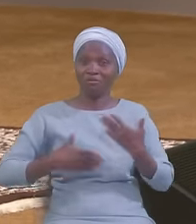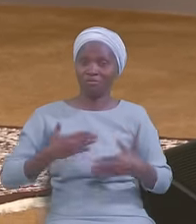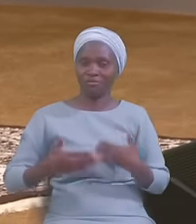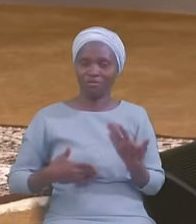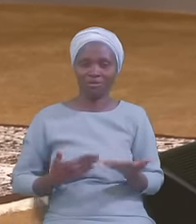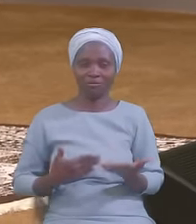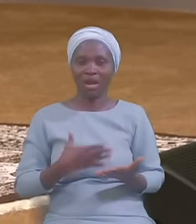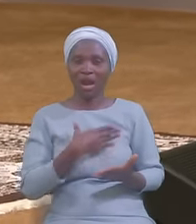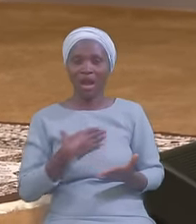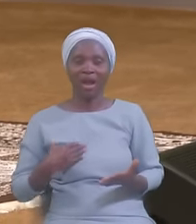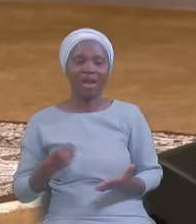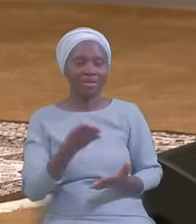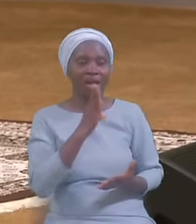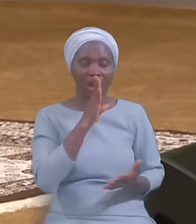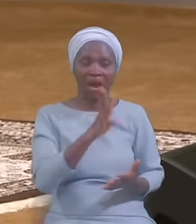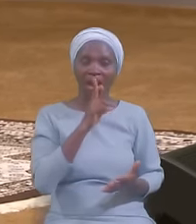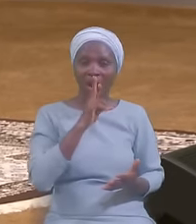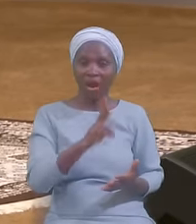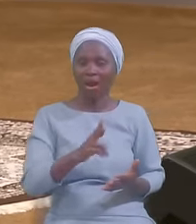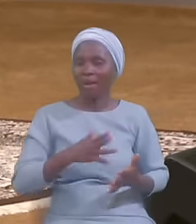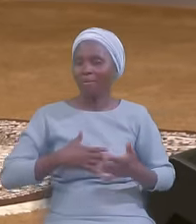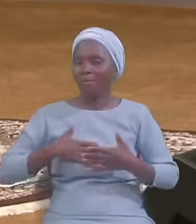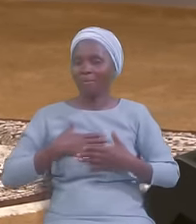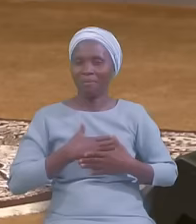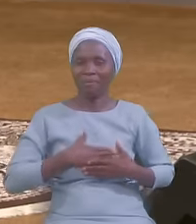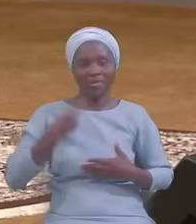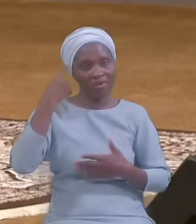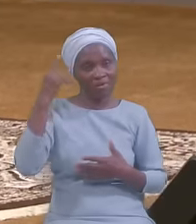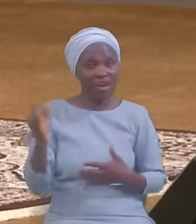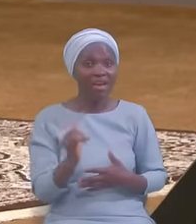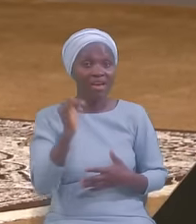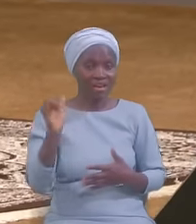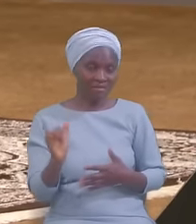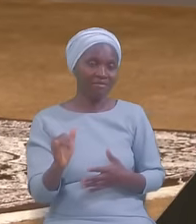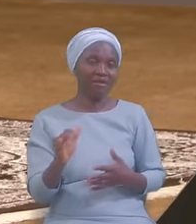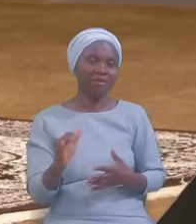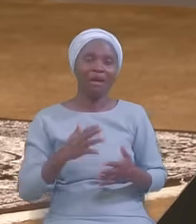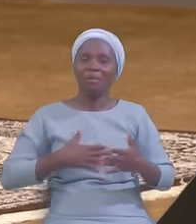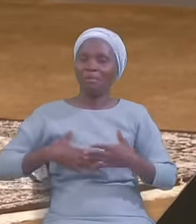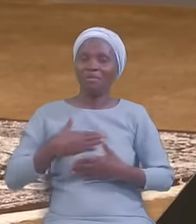are pleasures forevermore. Pleasures forevermore. Pleasures